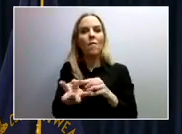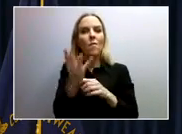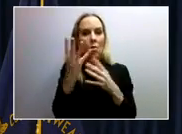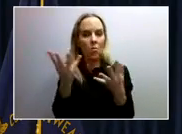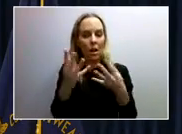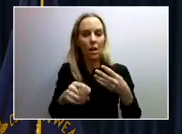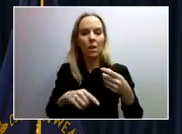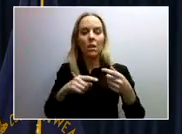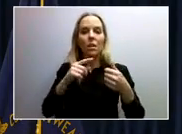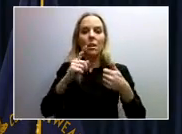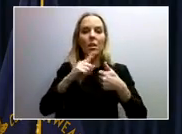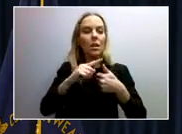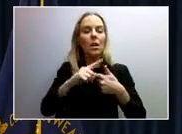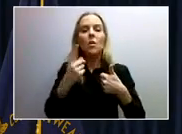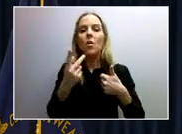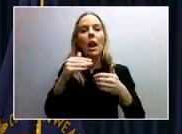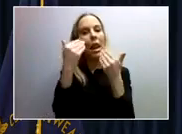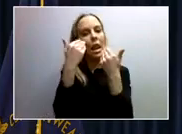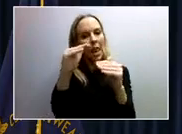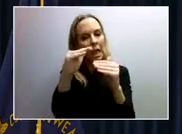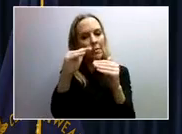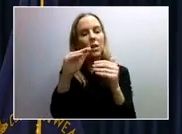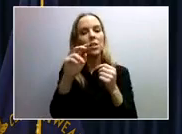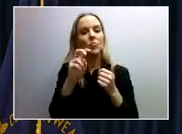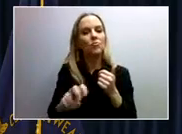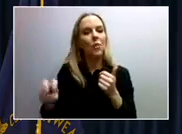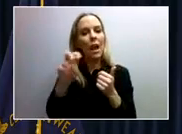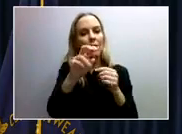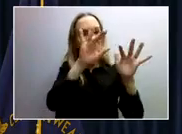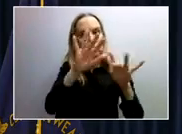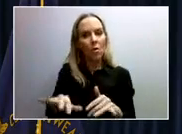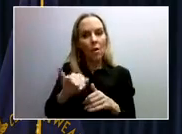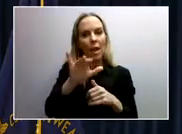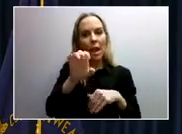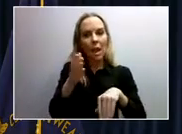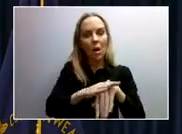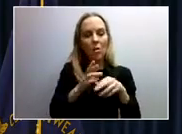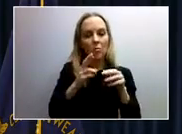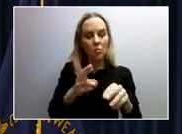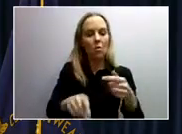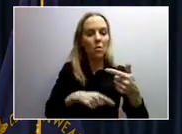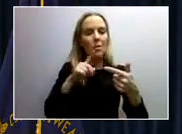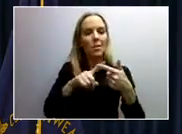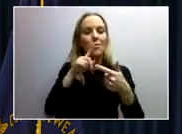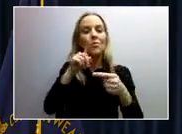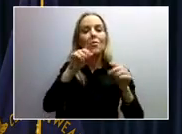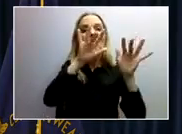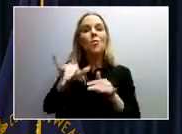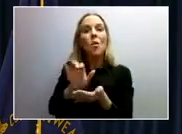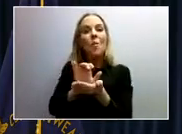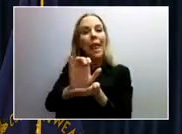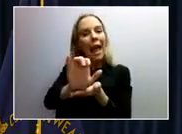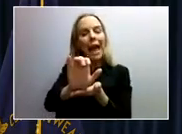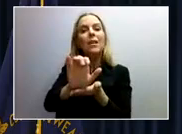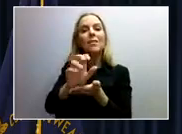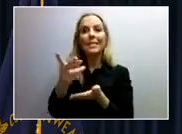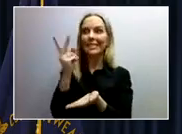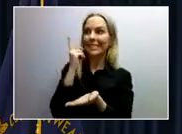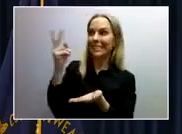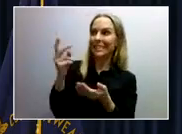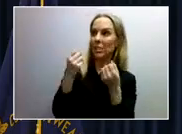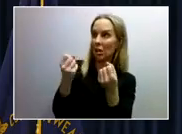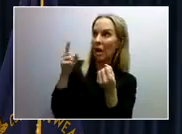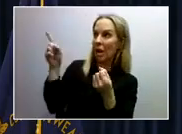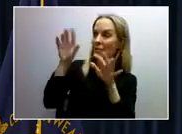necessary when snow and ice are on the roads. Number 2, give snowplows plenty of room on the road. Number 3,